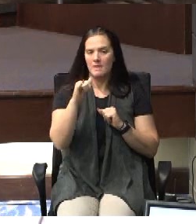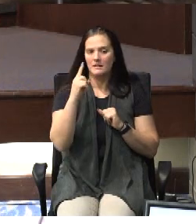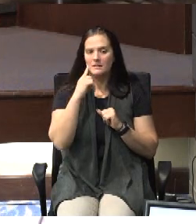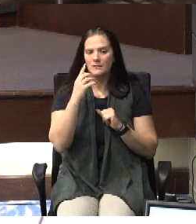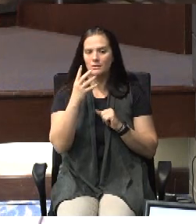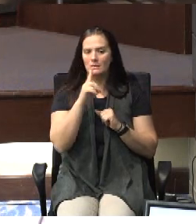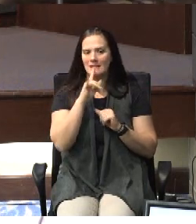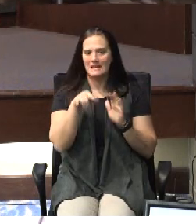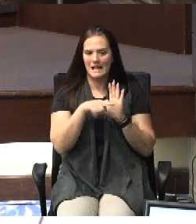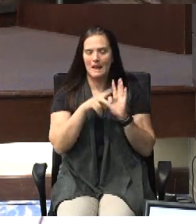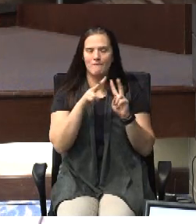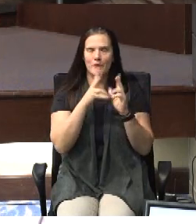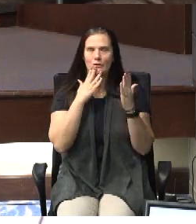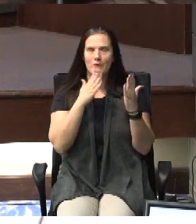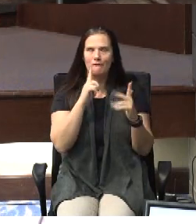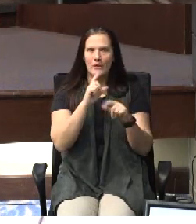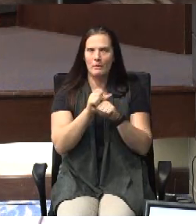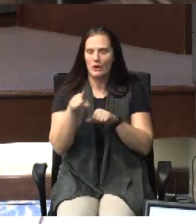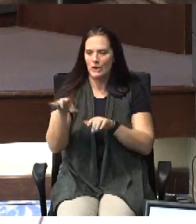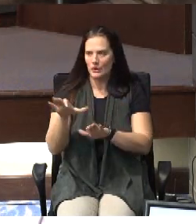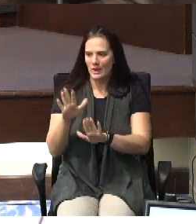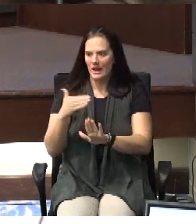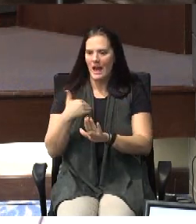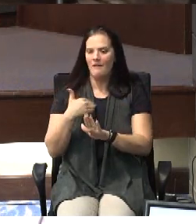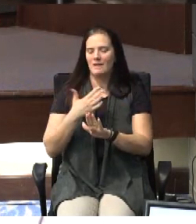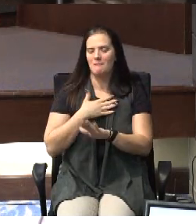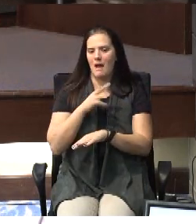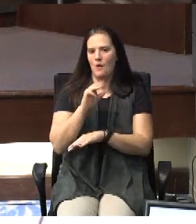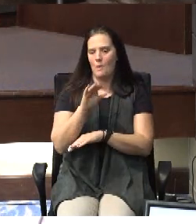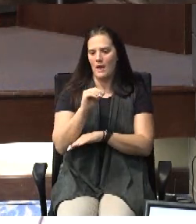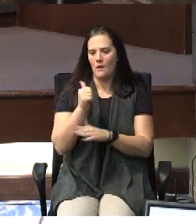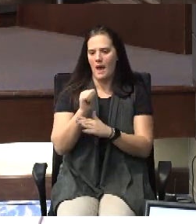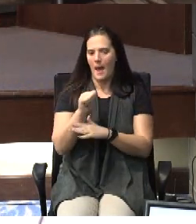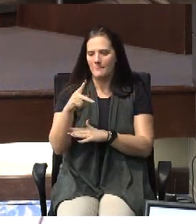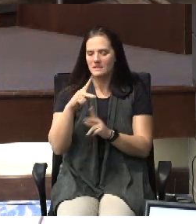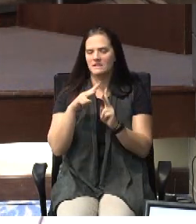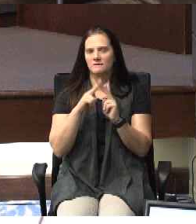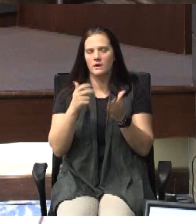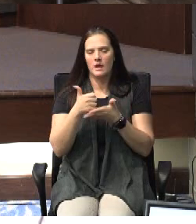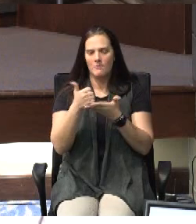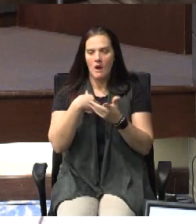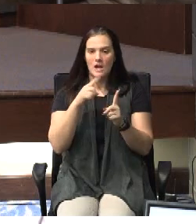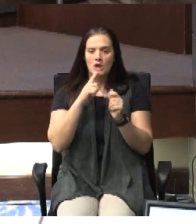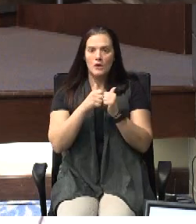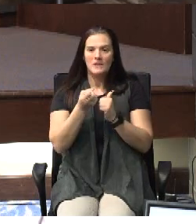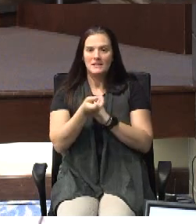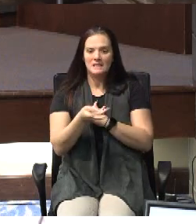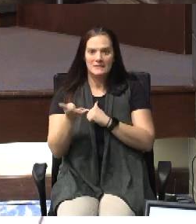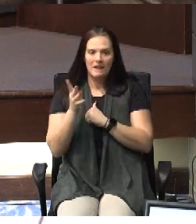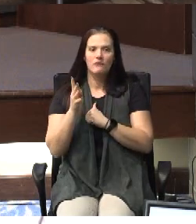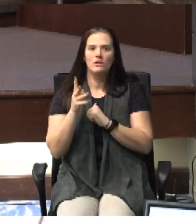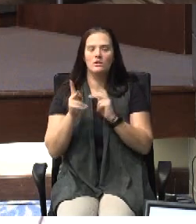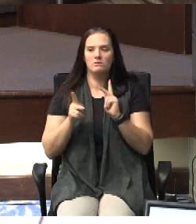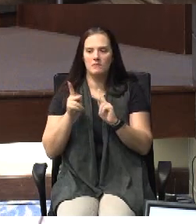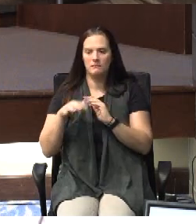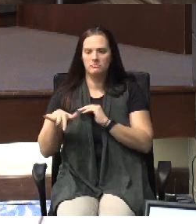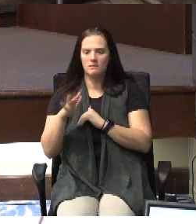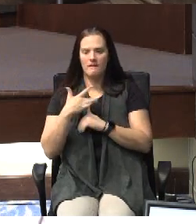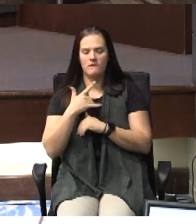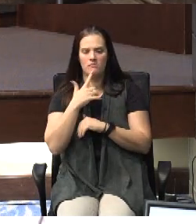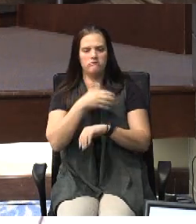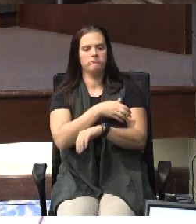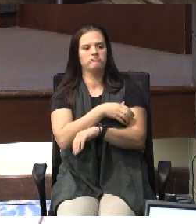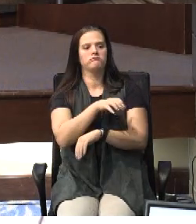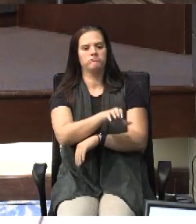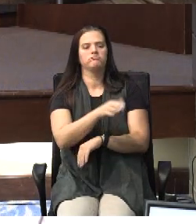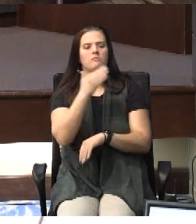negative. I'm very grateful for the work y'all are doing. Having the My Waco app is really helpful. I've talked to several constituents that feel really empowered